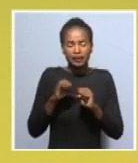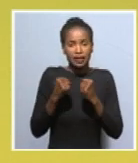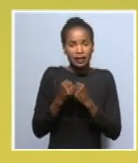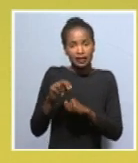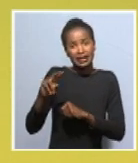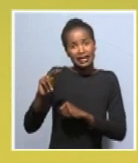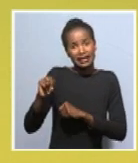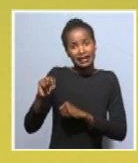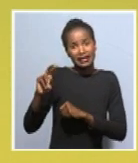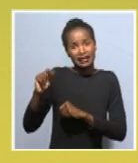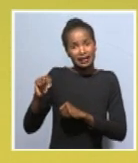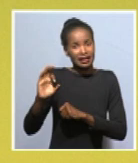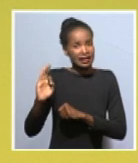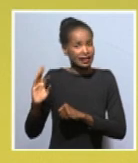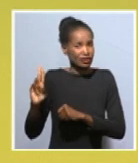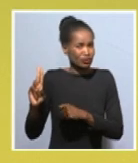the